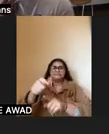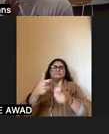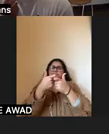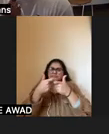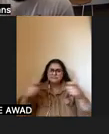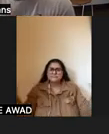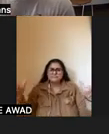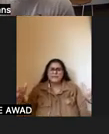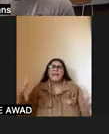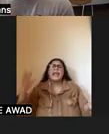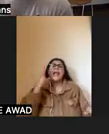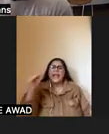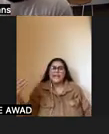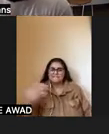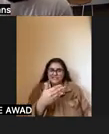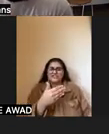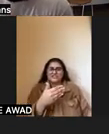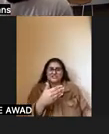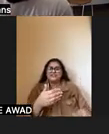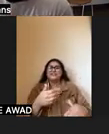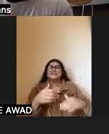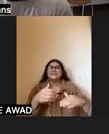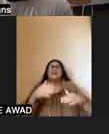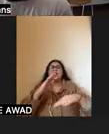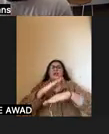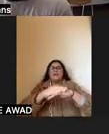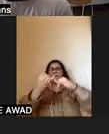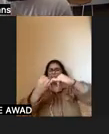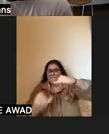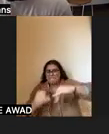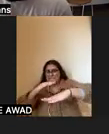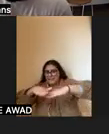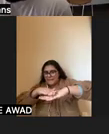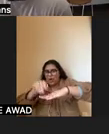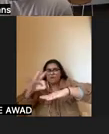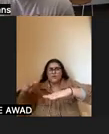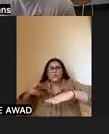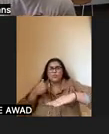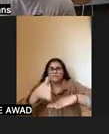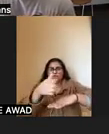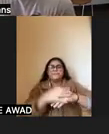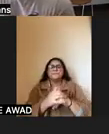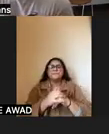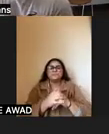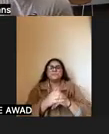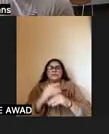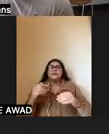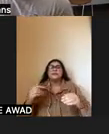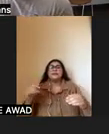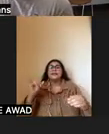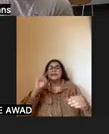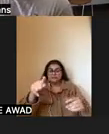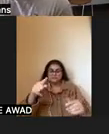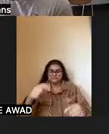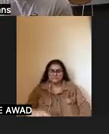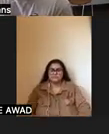catfish basically on the bottom of the Amazon River. And when it first came out of the water, it was like bright white. So if you've